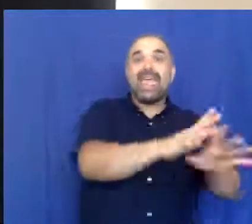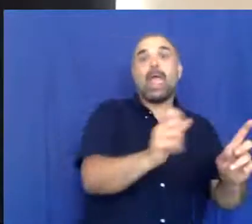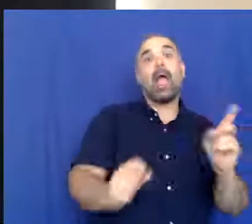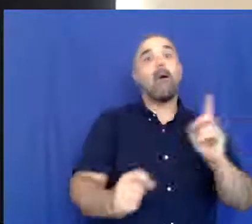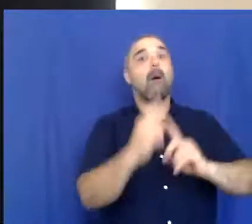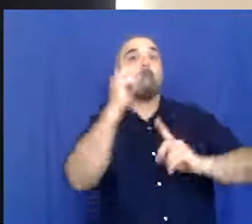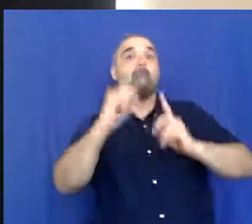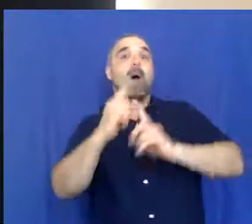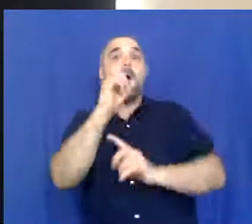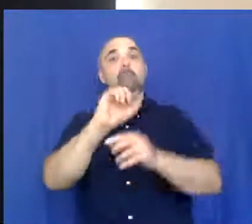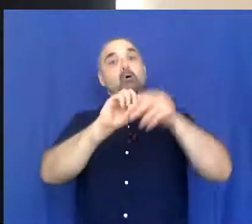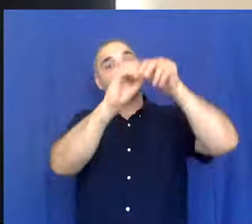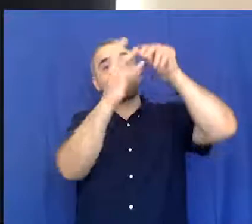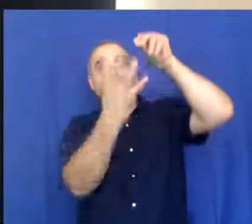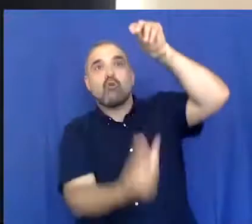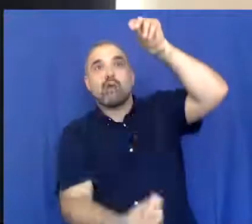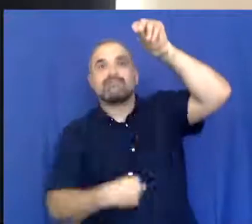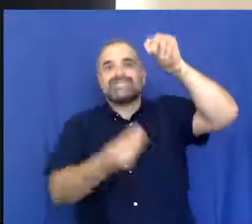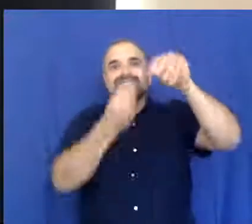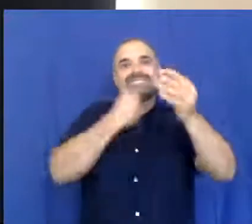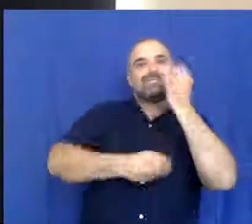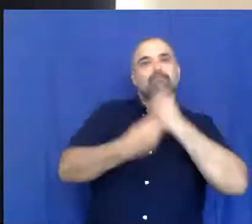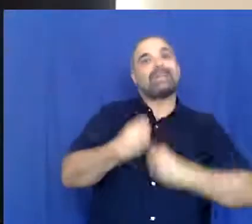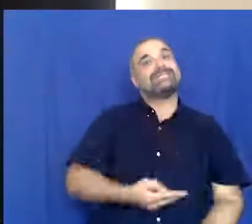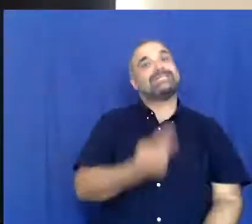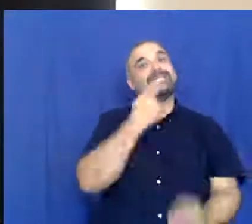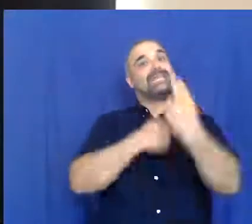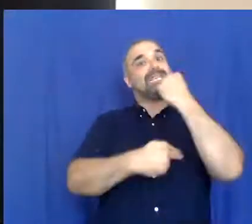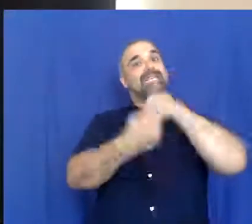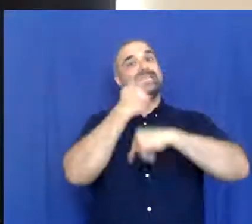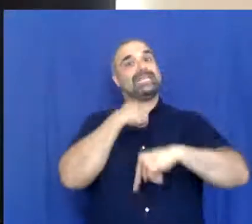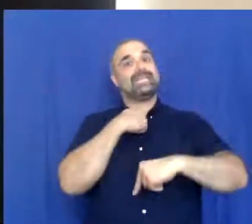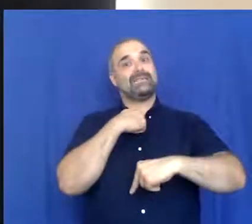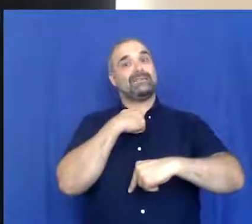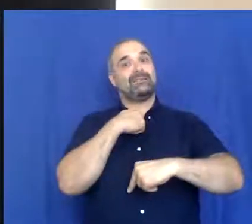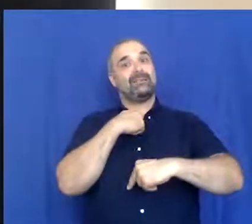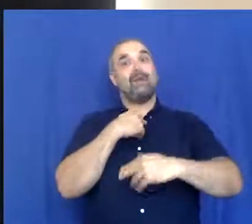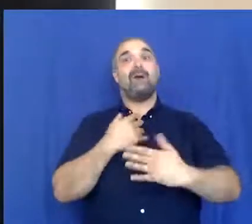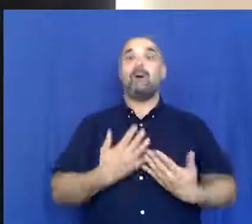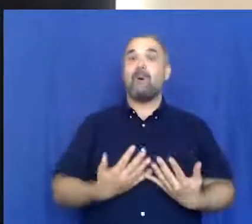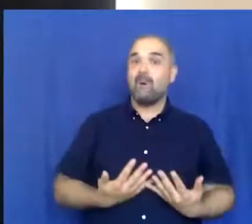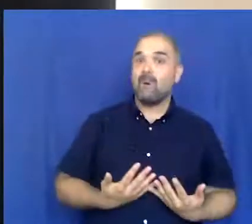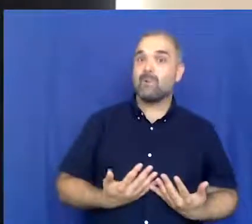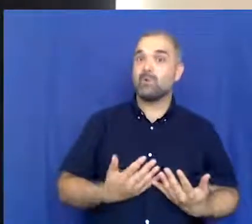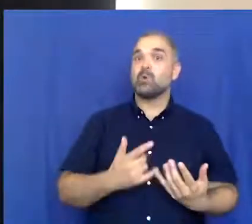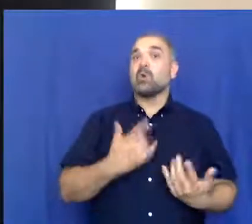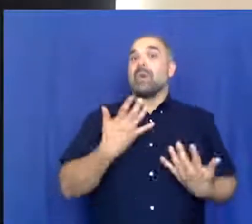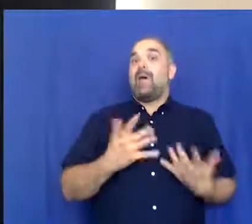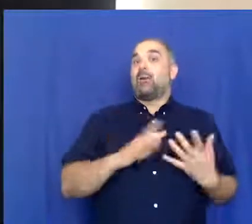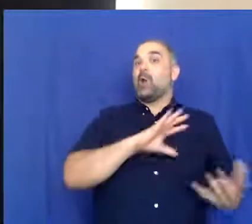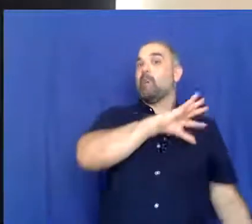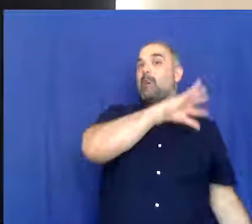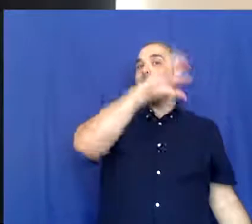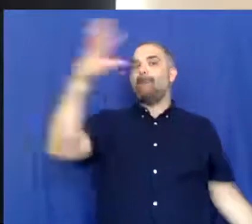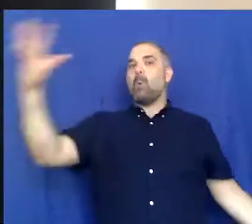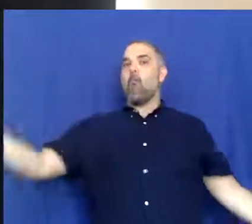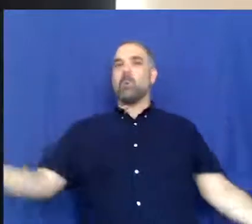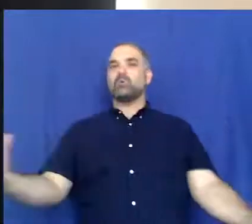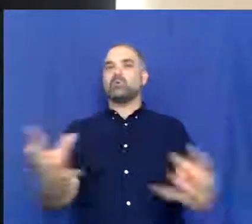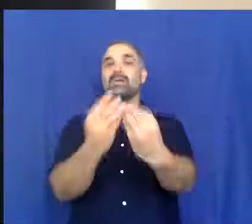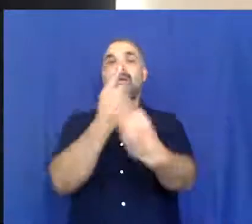sea. Purple is the grapes that I eat for my tea. And then we're going to put them